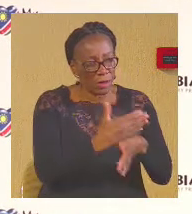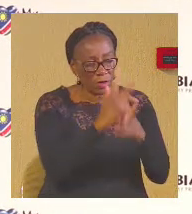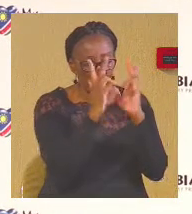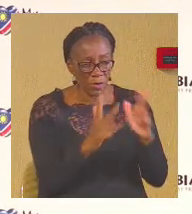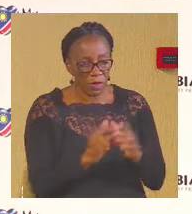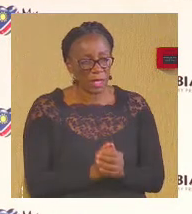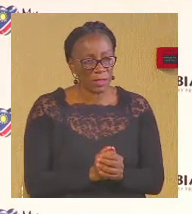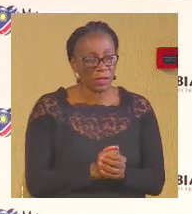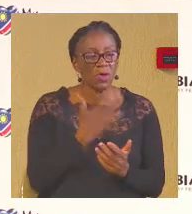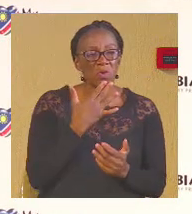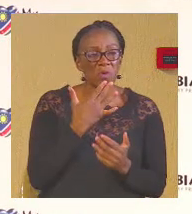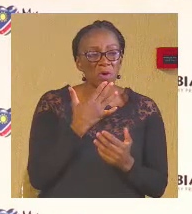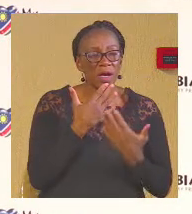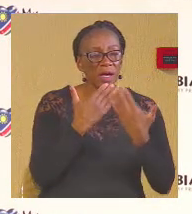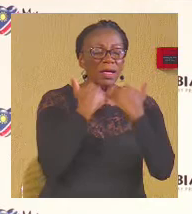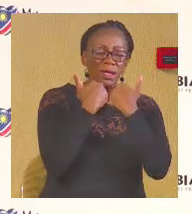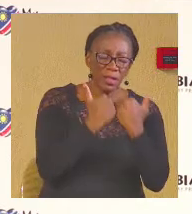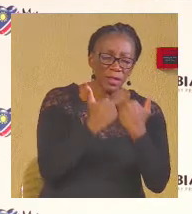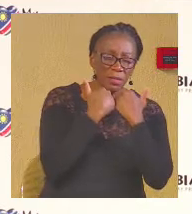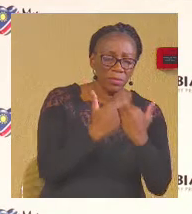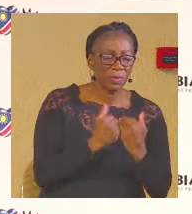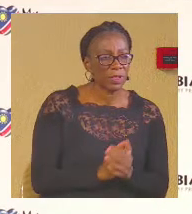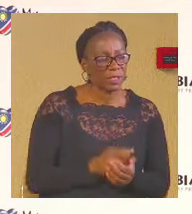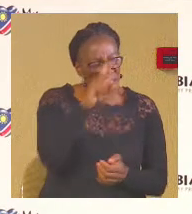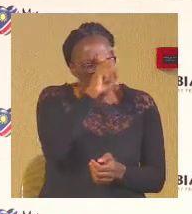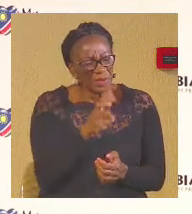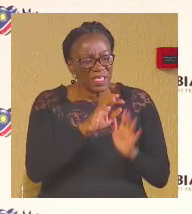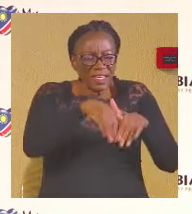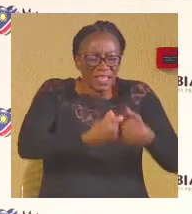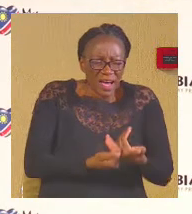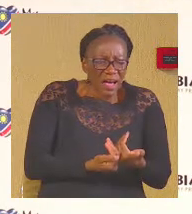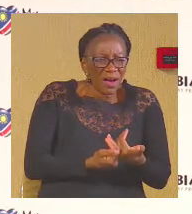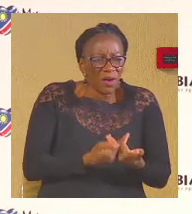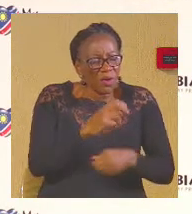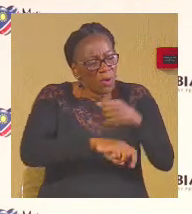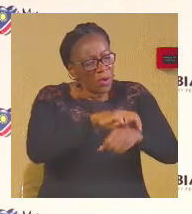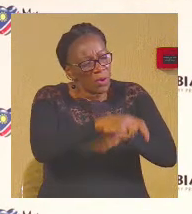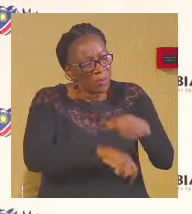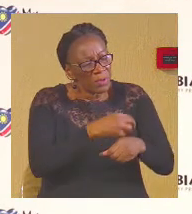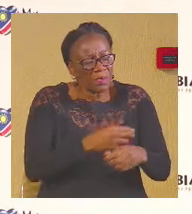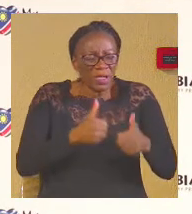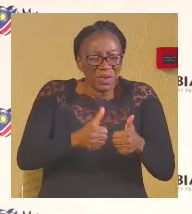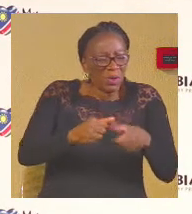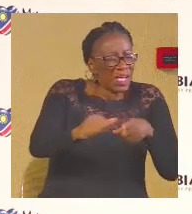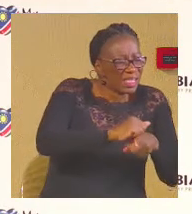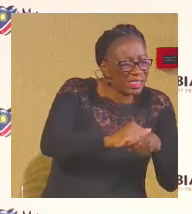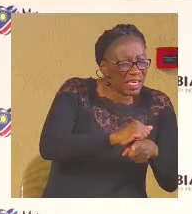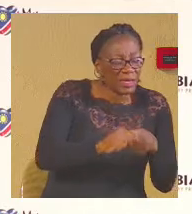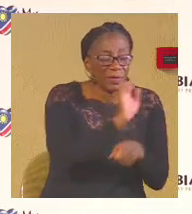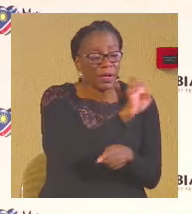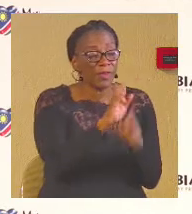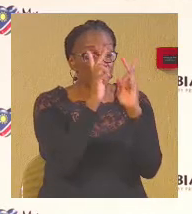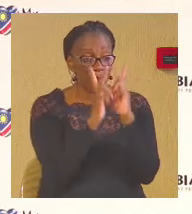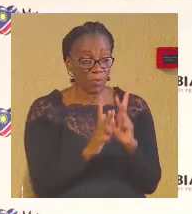place. How prepared are they? How prepared is the ministry actually to ensure that these people are in the field and they are